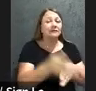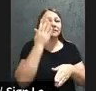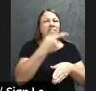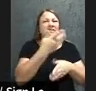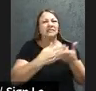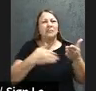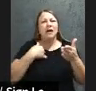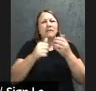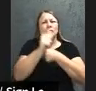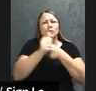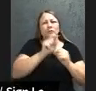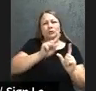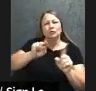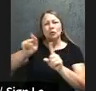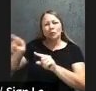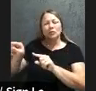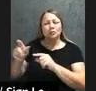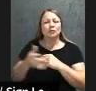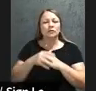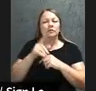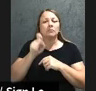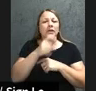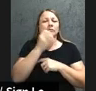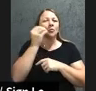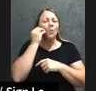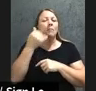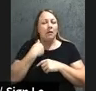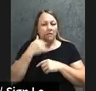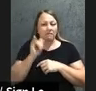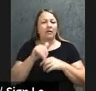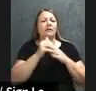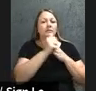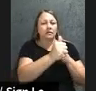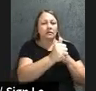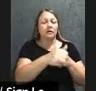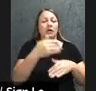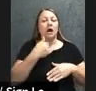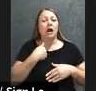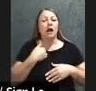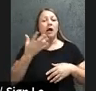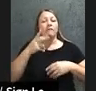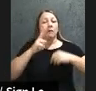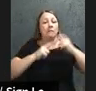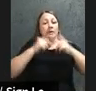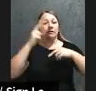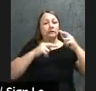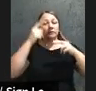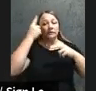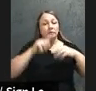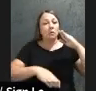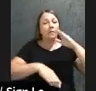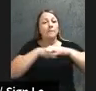And lastly, building capacity for inclusion of people with disabilities. That's geared towards